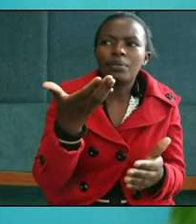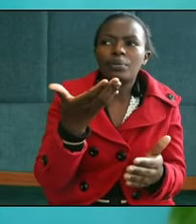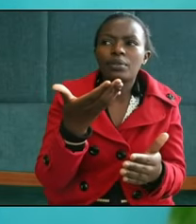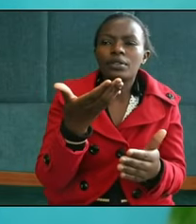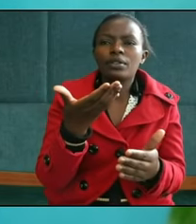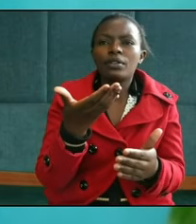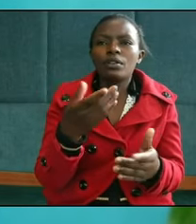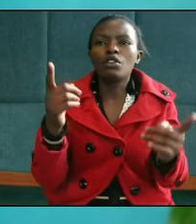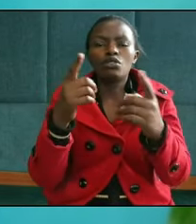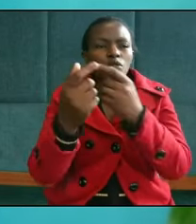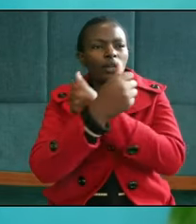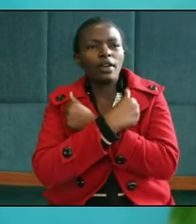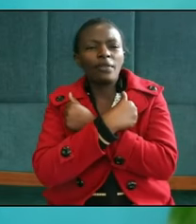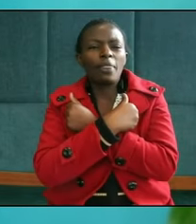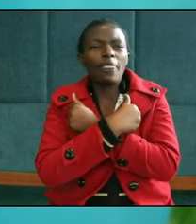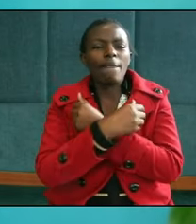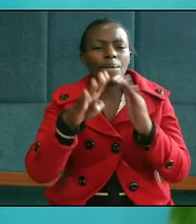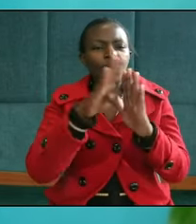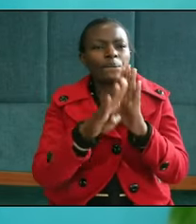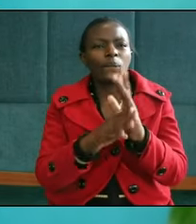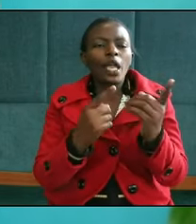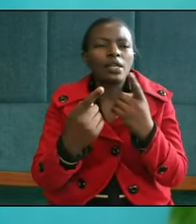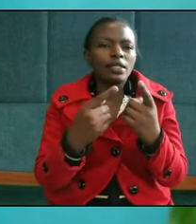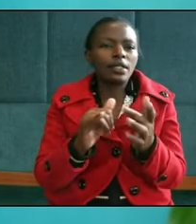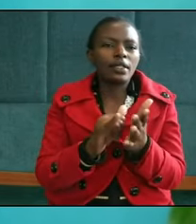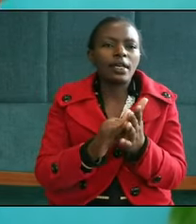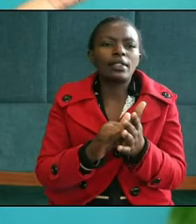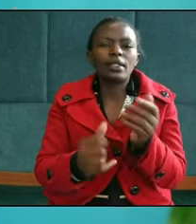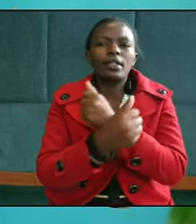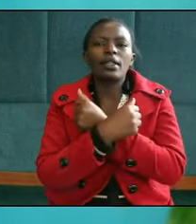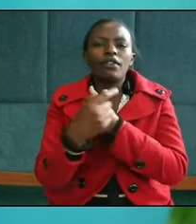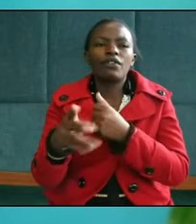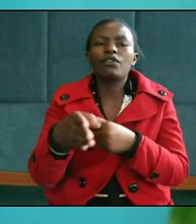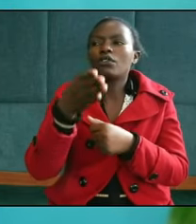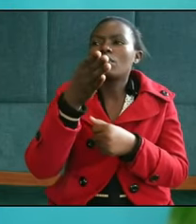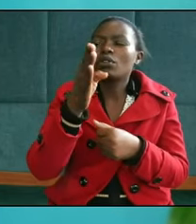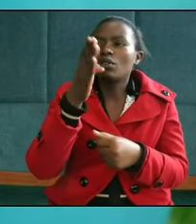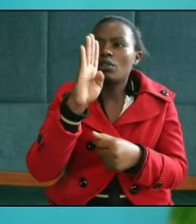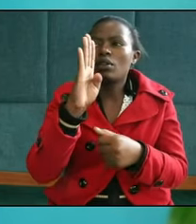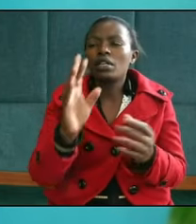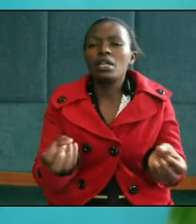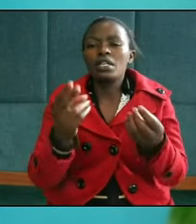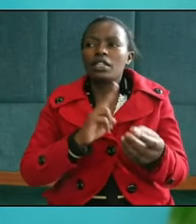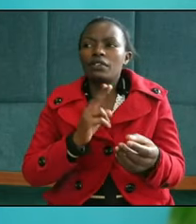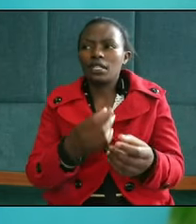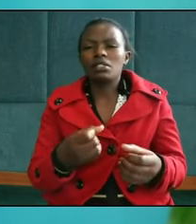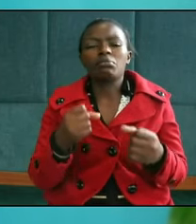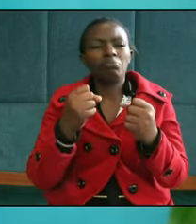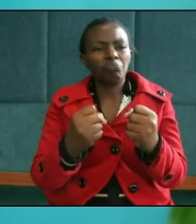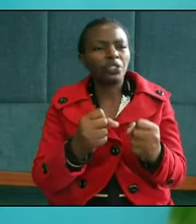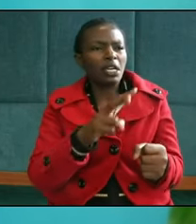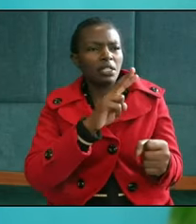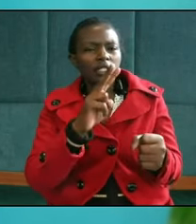response to love. Because the Bible says, the love of Christ constrains us. Remember, witnessing,